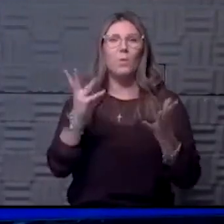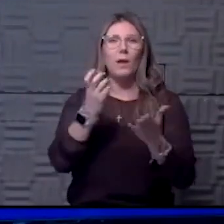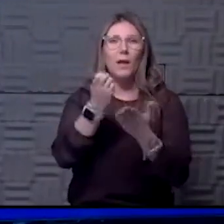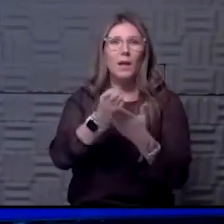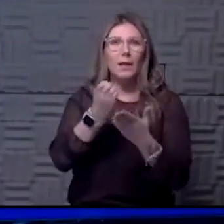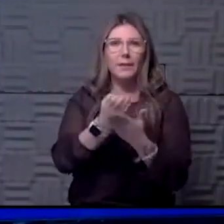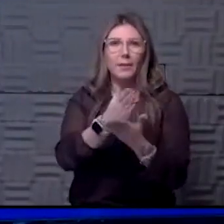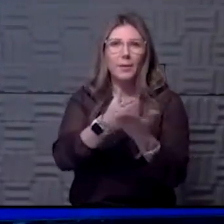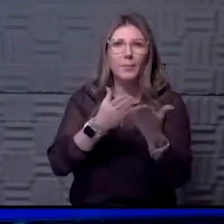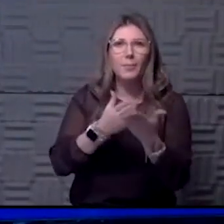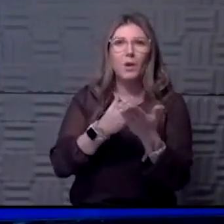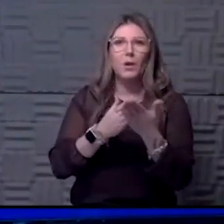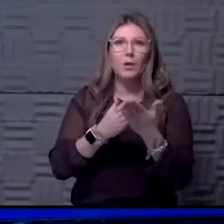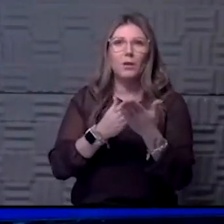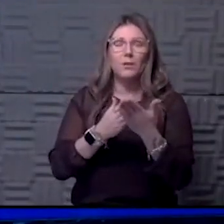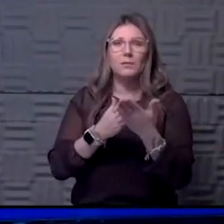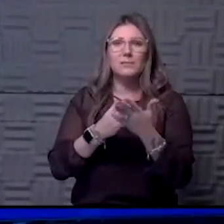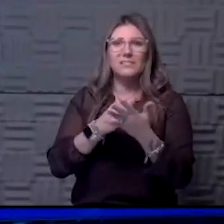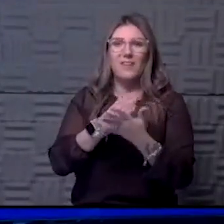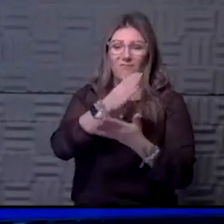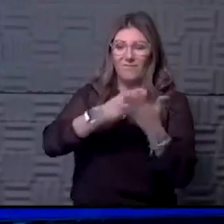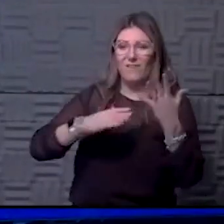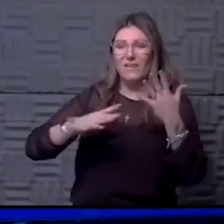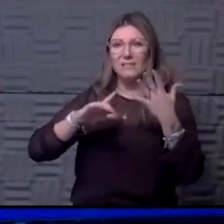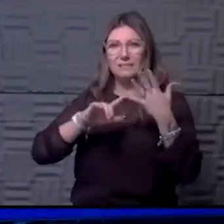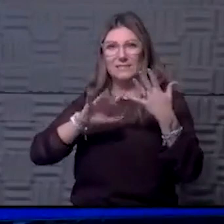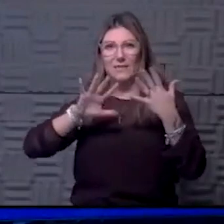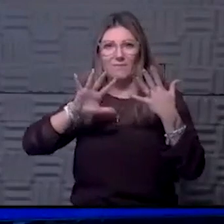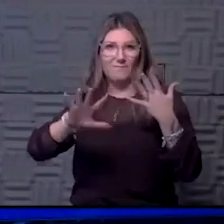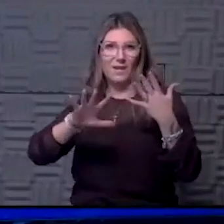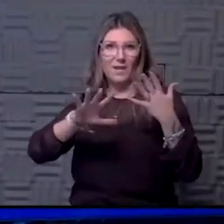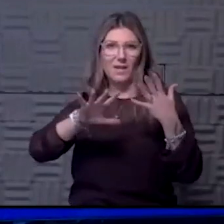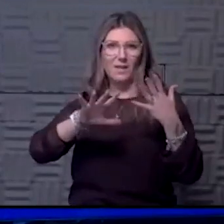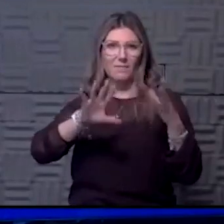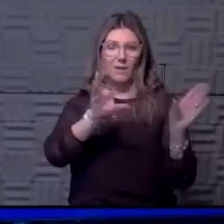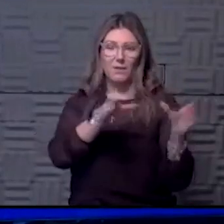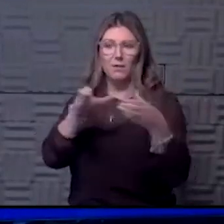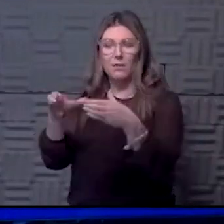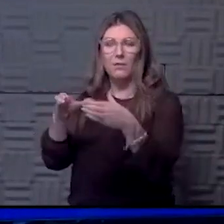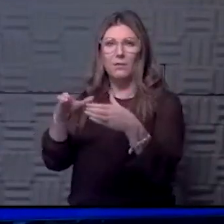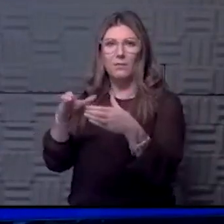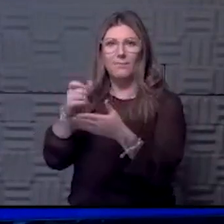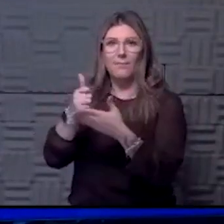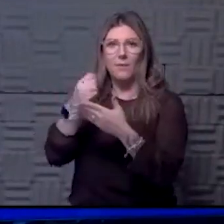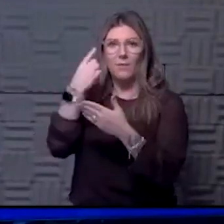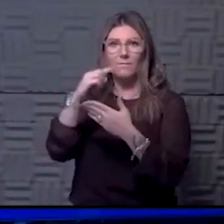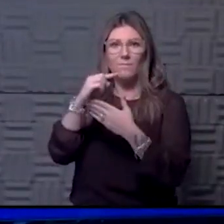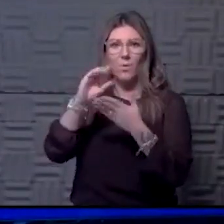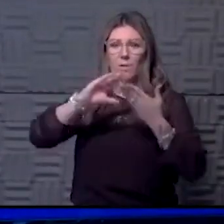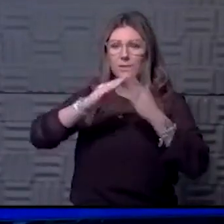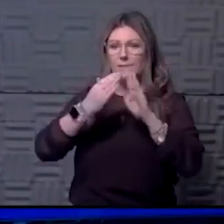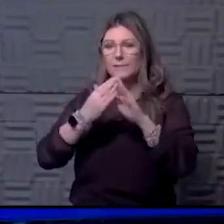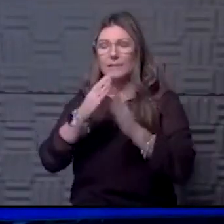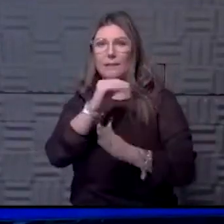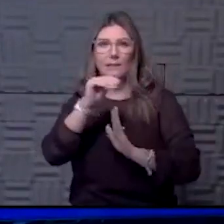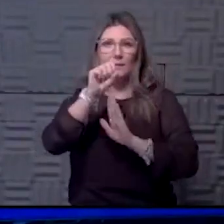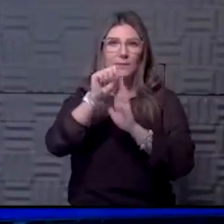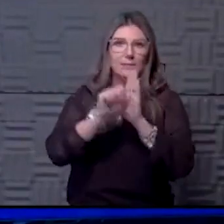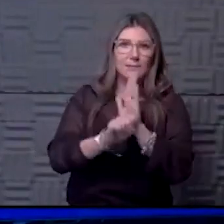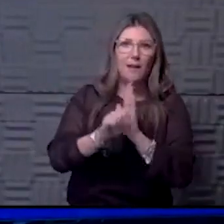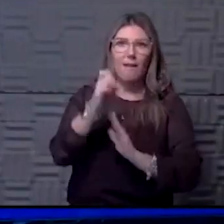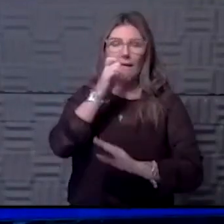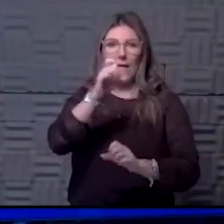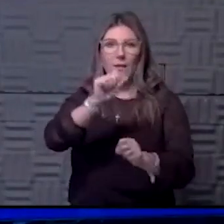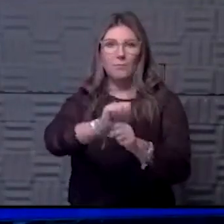elements of Phase 5 should be set aside, help for cities and state unemployment